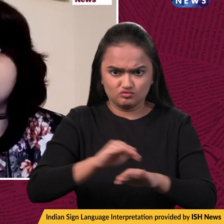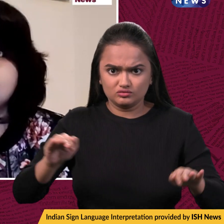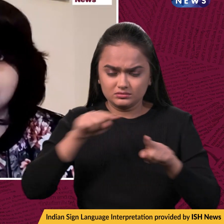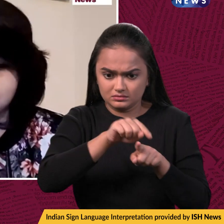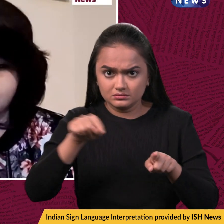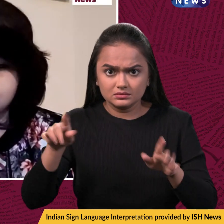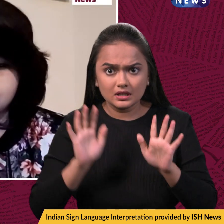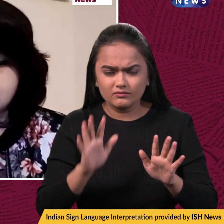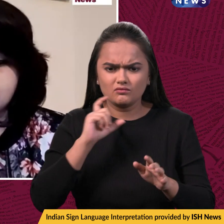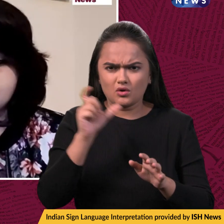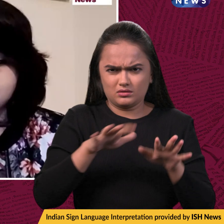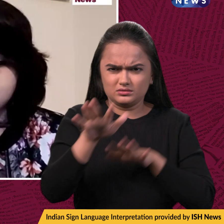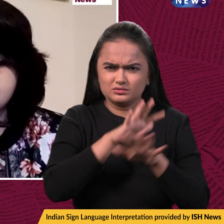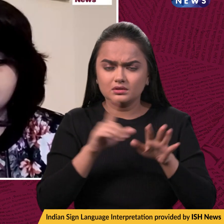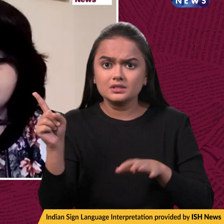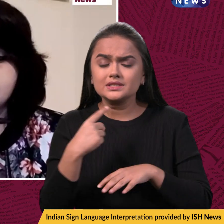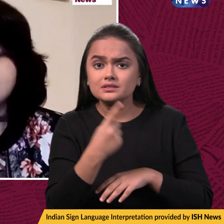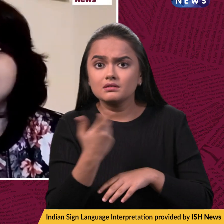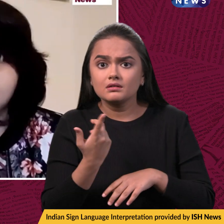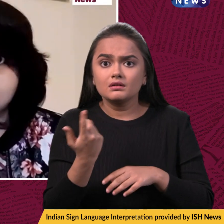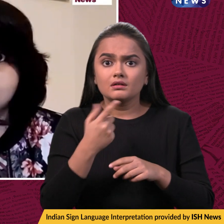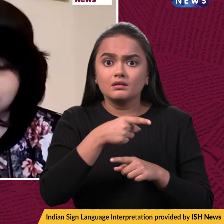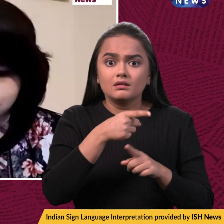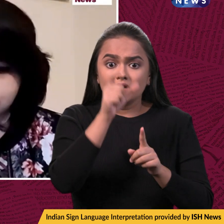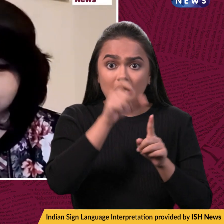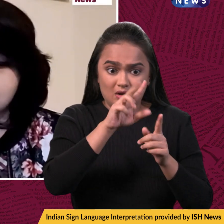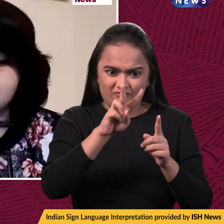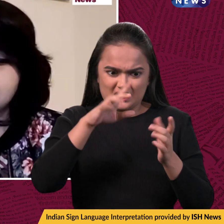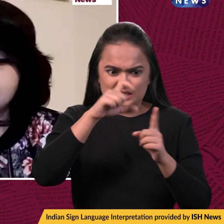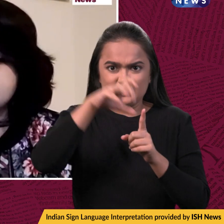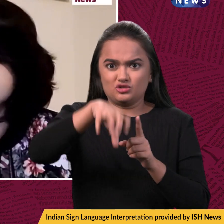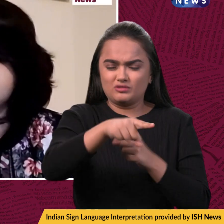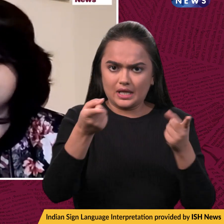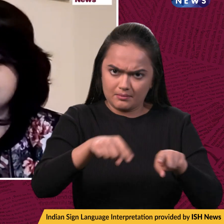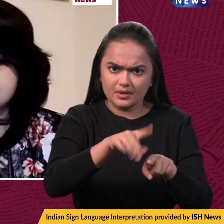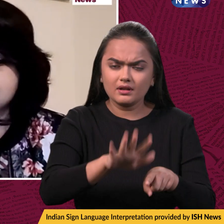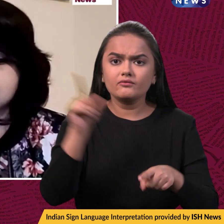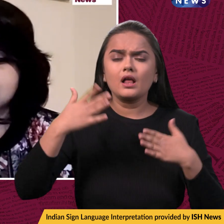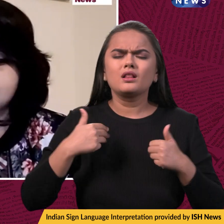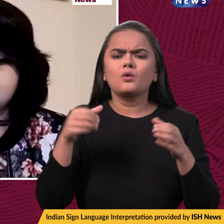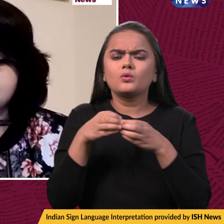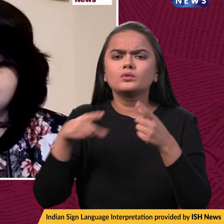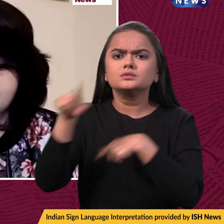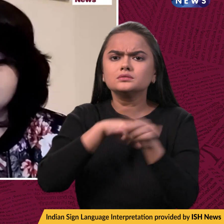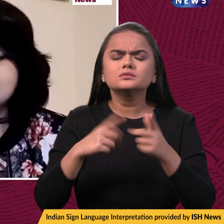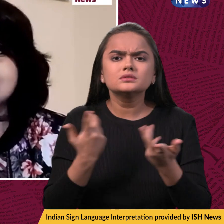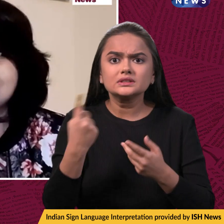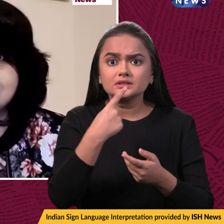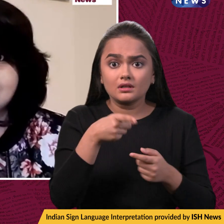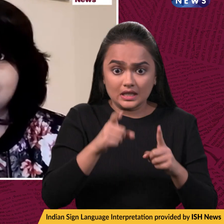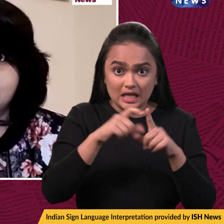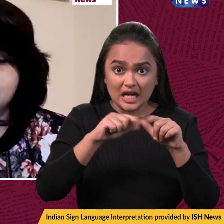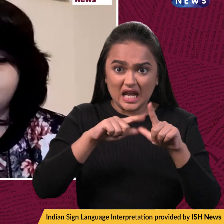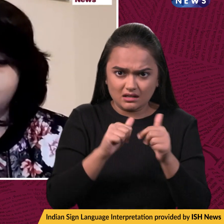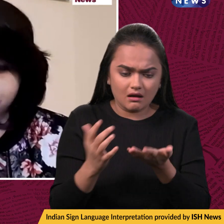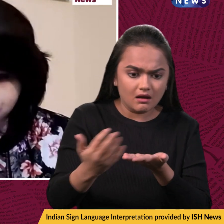students of a veterinary college in Pukade in Wayanad district. Now, Health authorities have said that they are preparing a